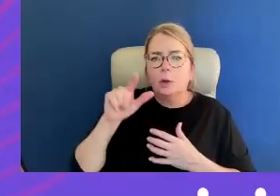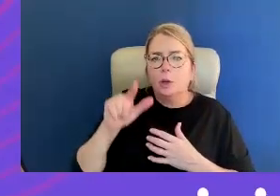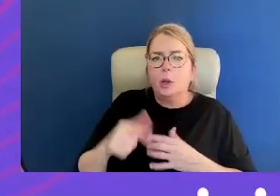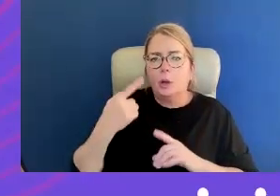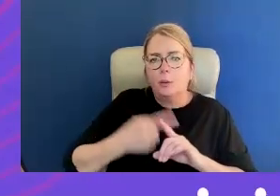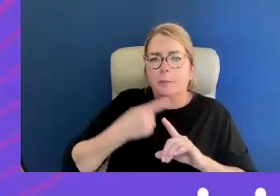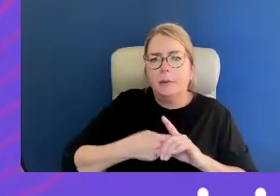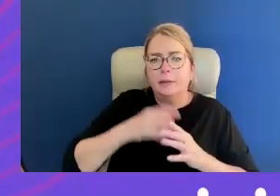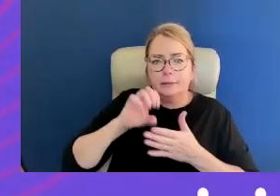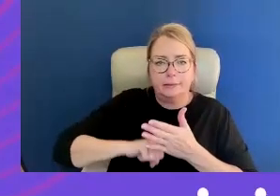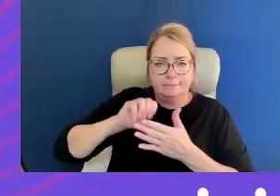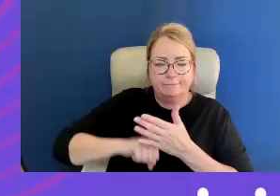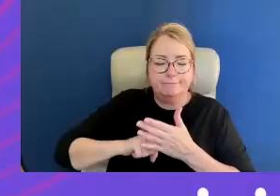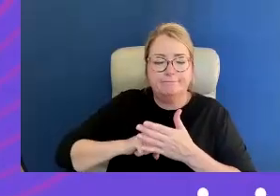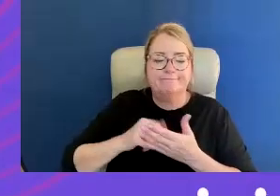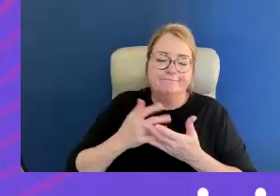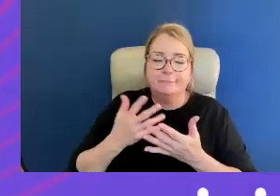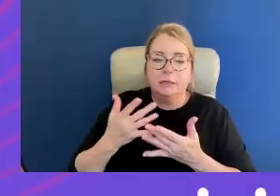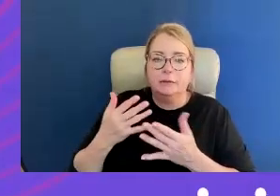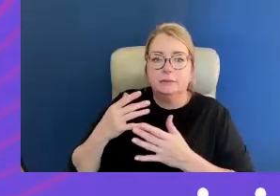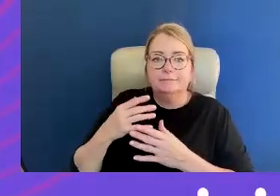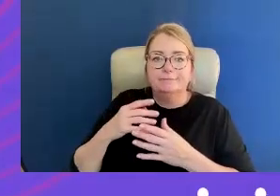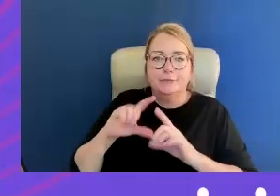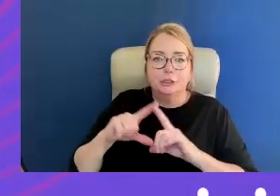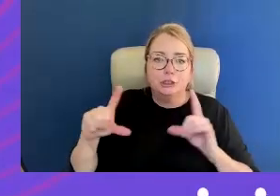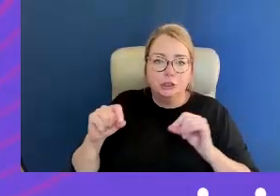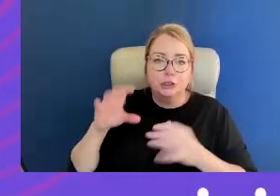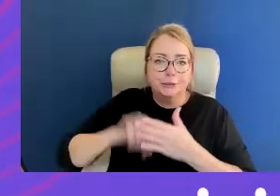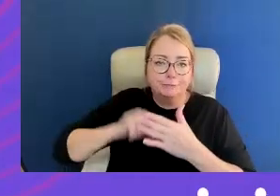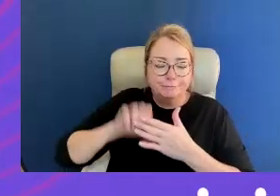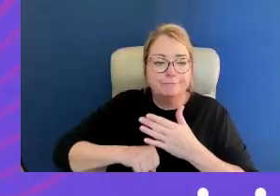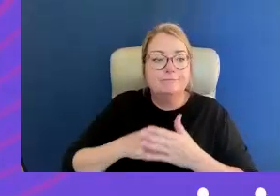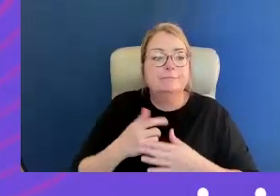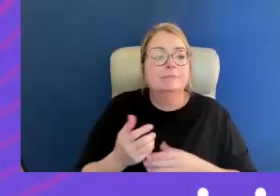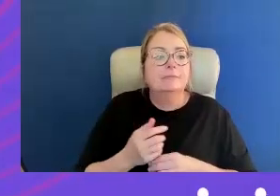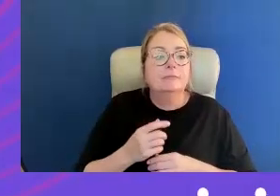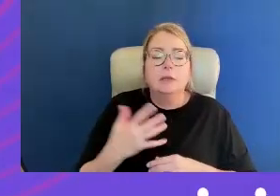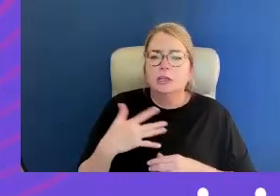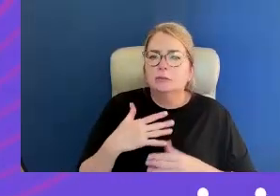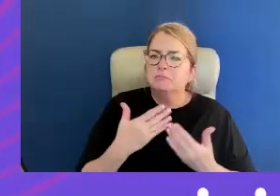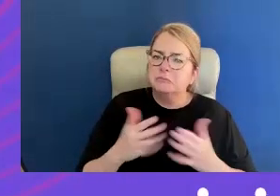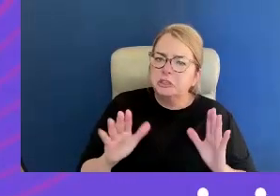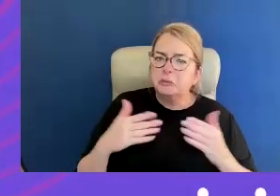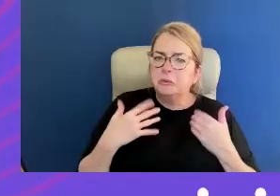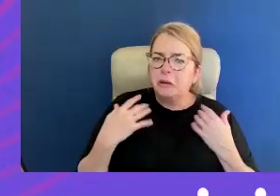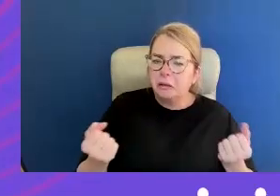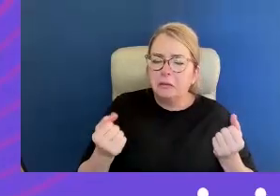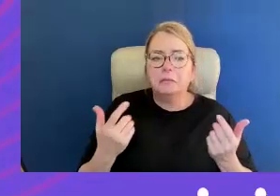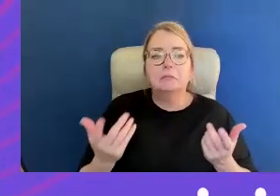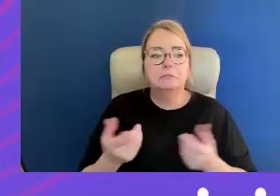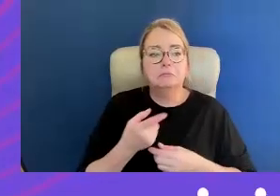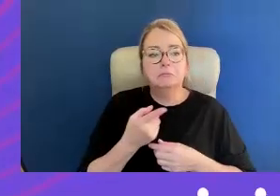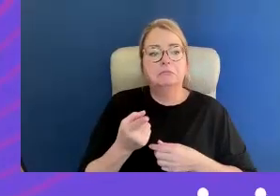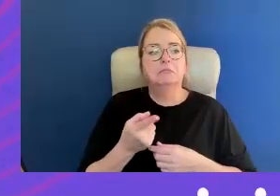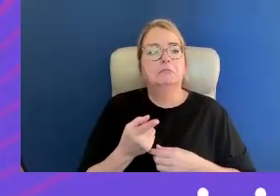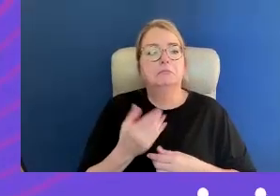payroll deductions. You're generally healthy and you're comfortable paying more upfront before the plan actually starts covering costs. So with this plan,